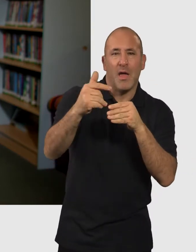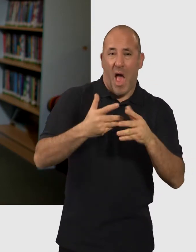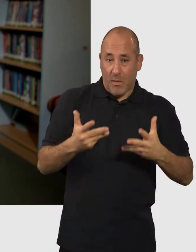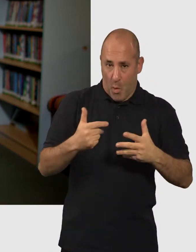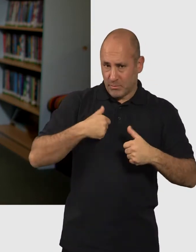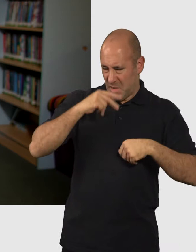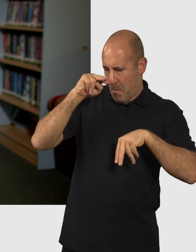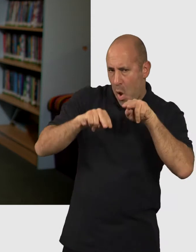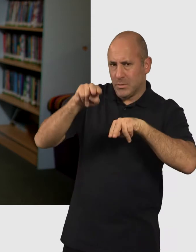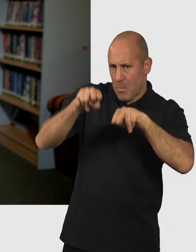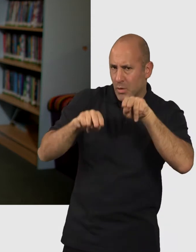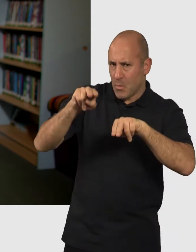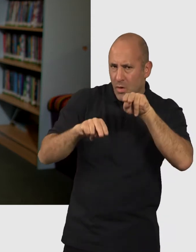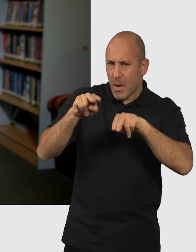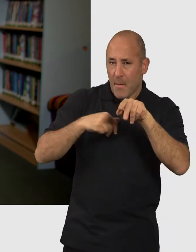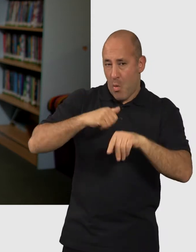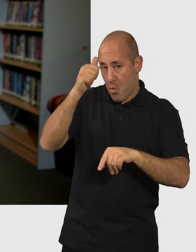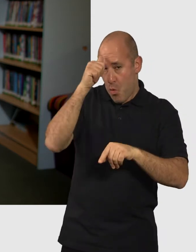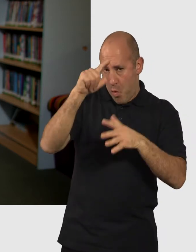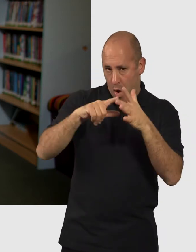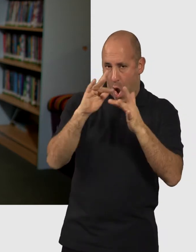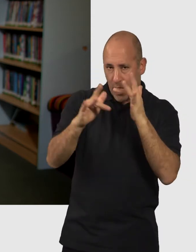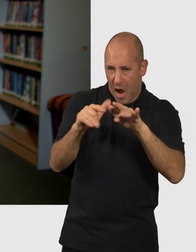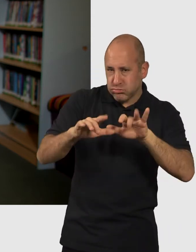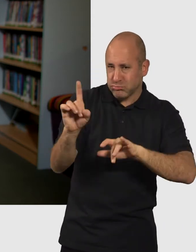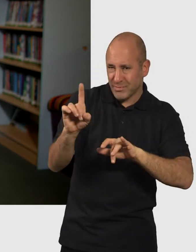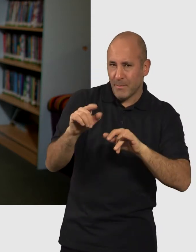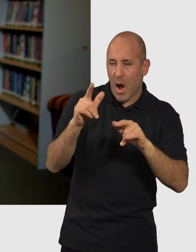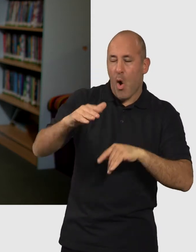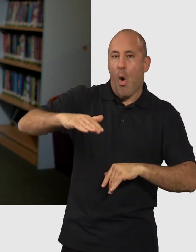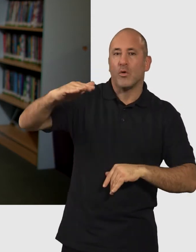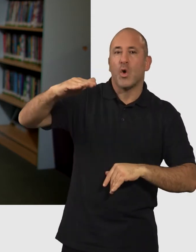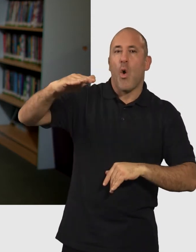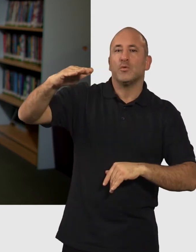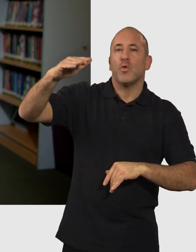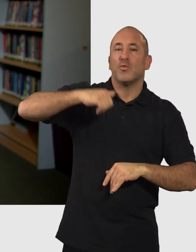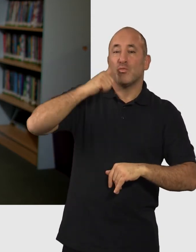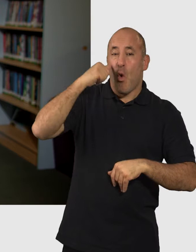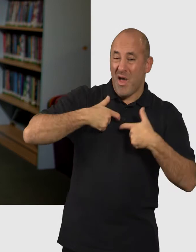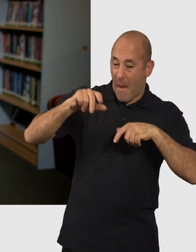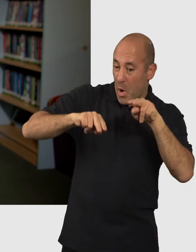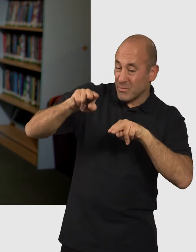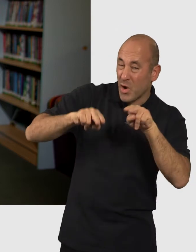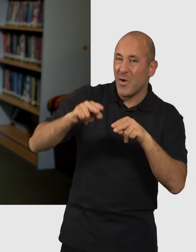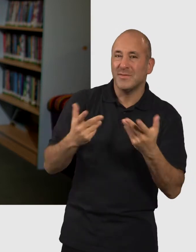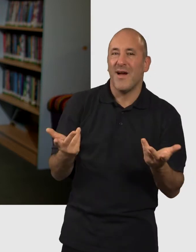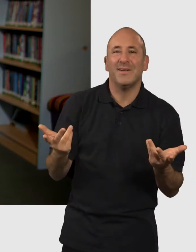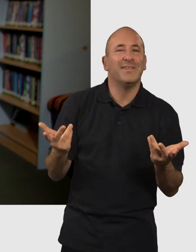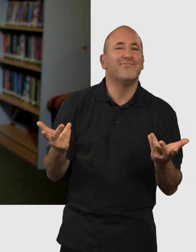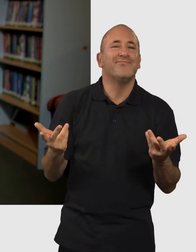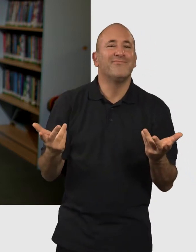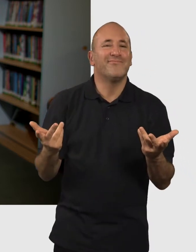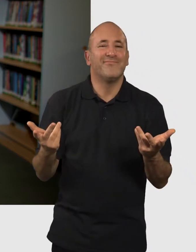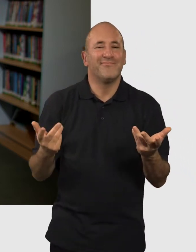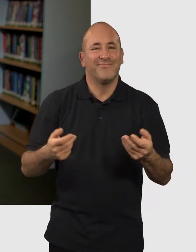at the moment, I'm monitoring it quite a lot so I do know what he's doing online. But as he gets